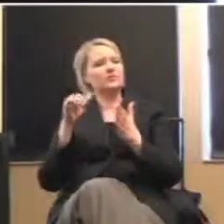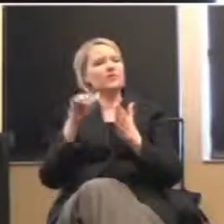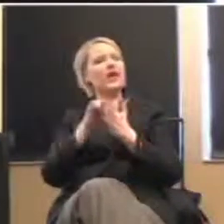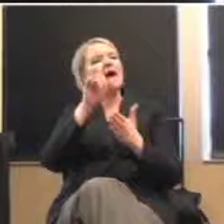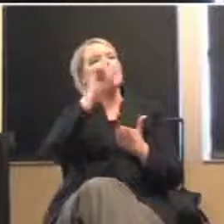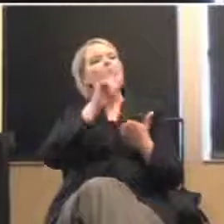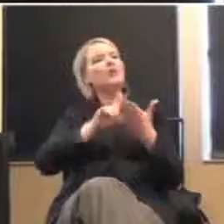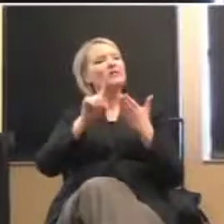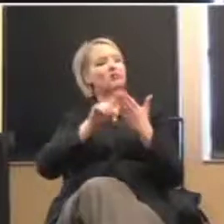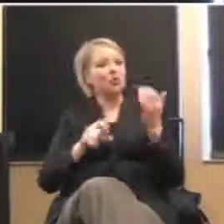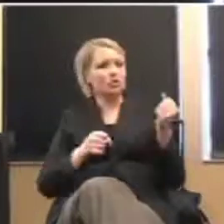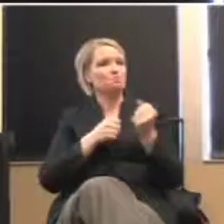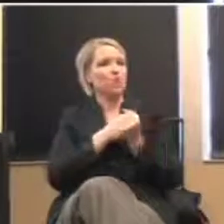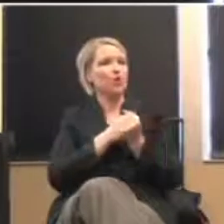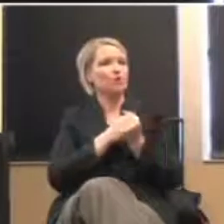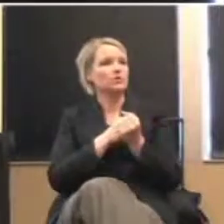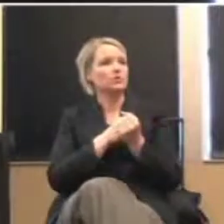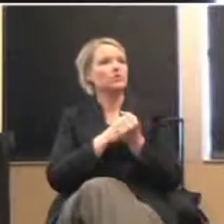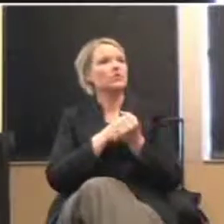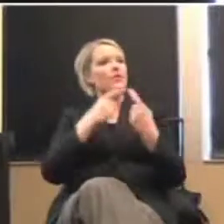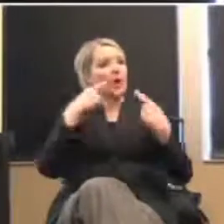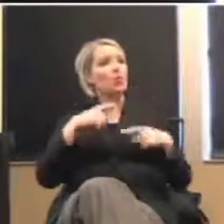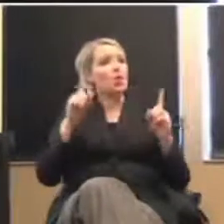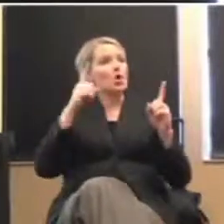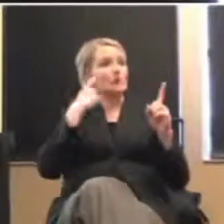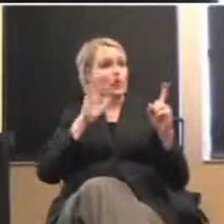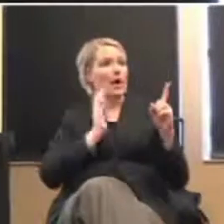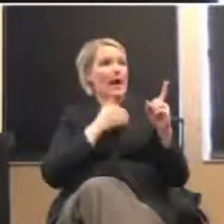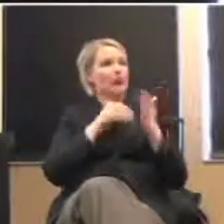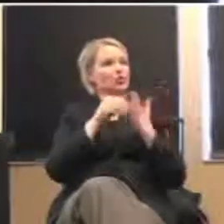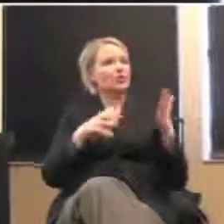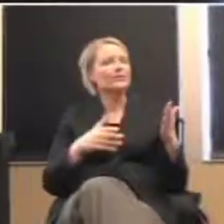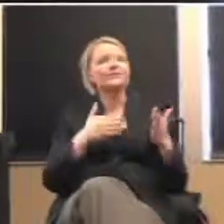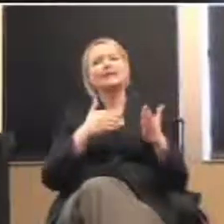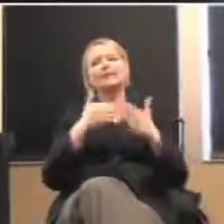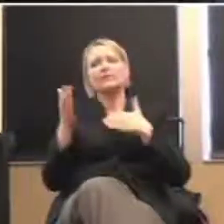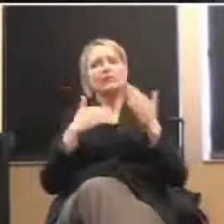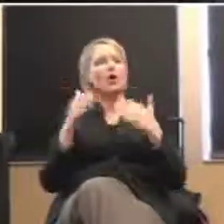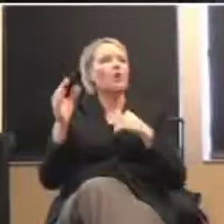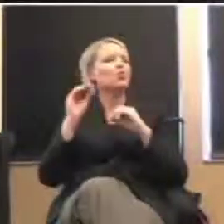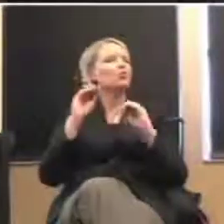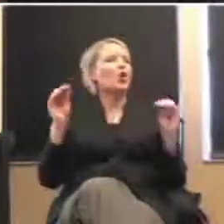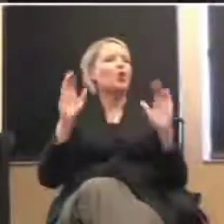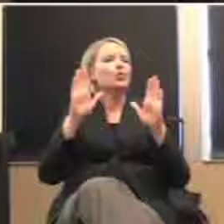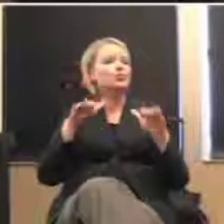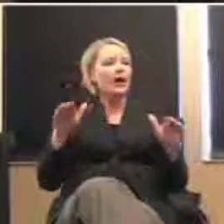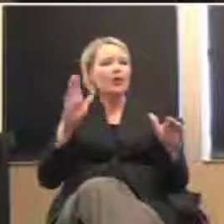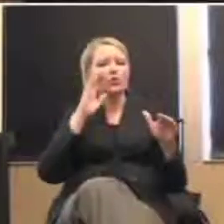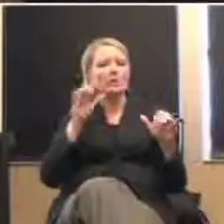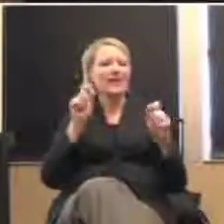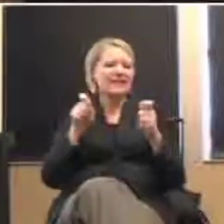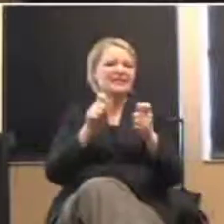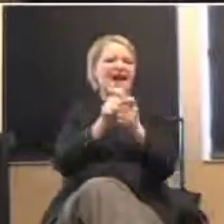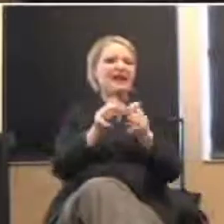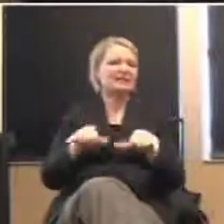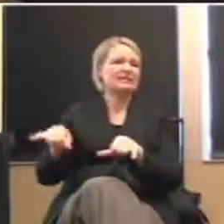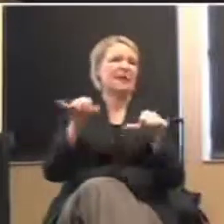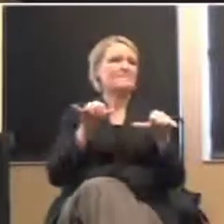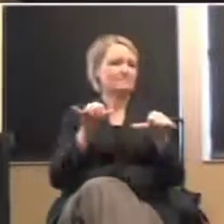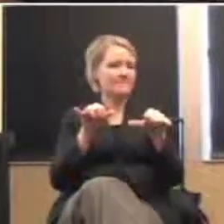research supported, that work for our students, even though no child is going to be exactly like another child.